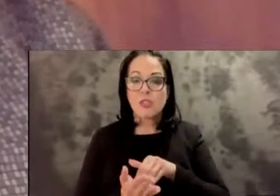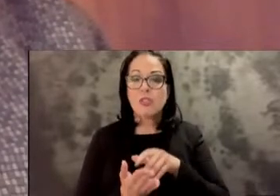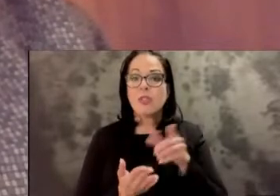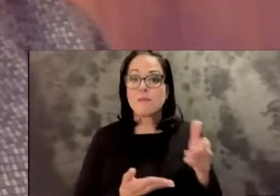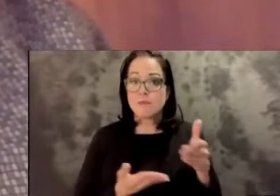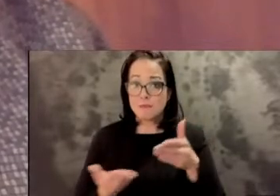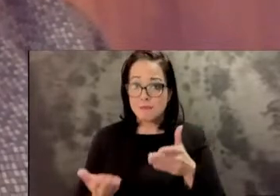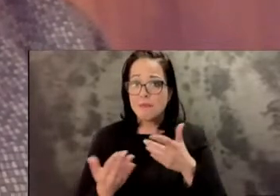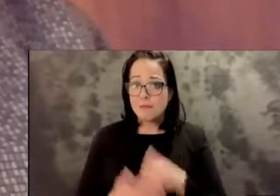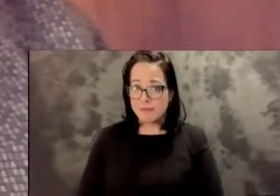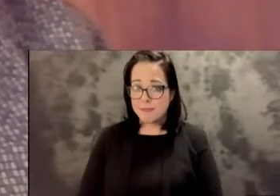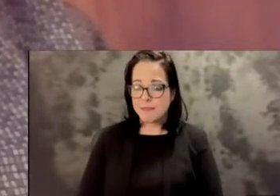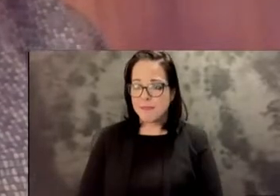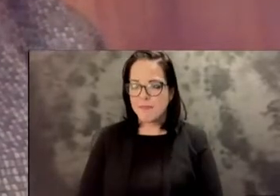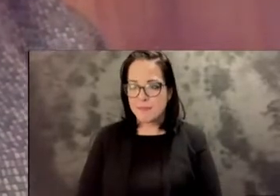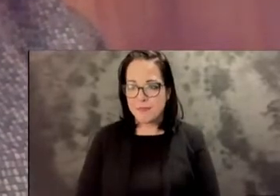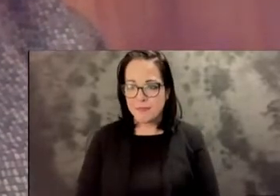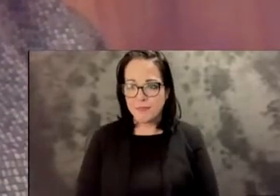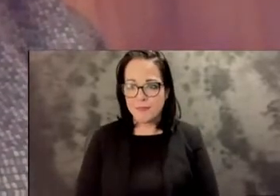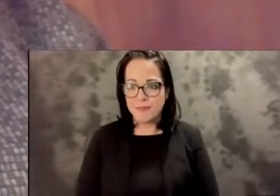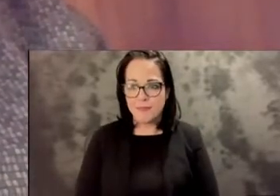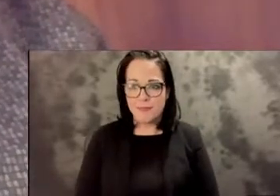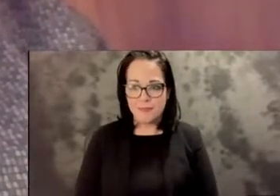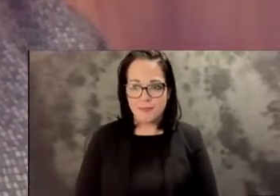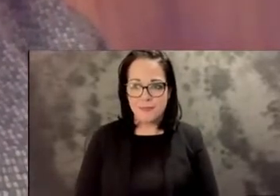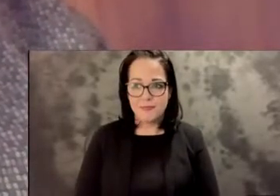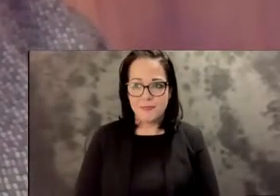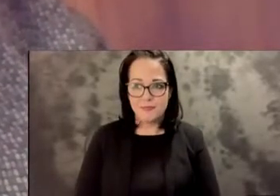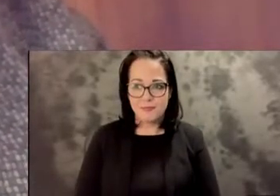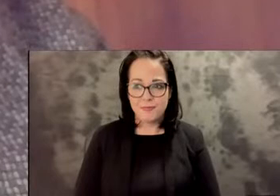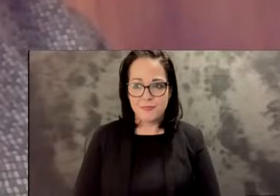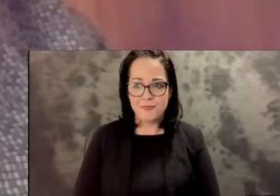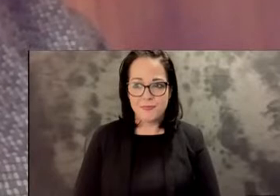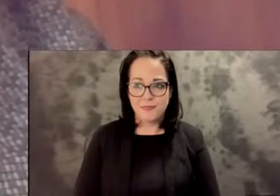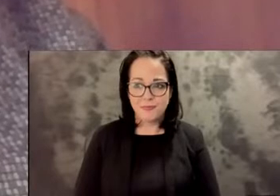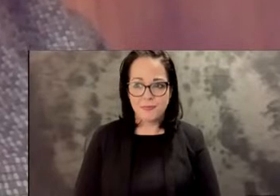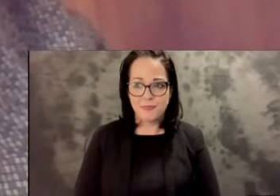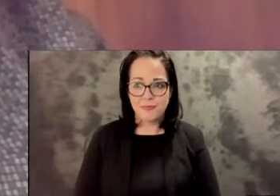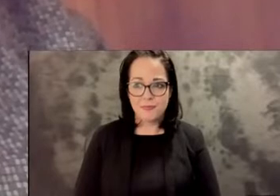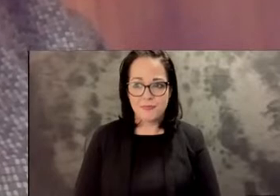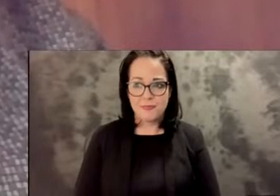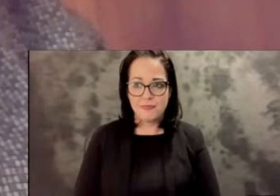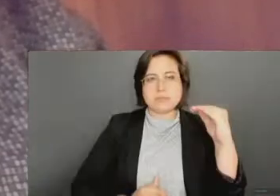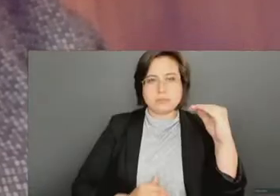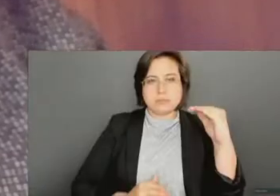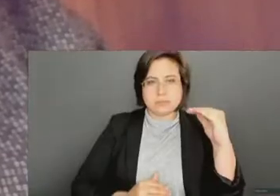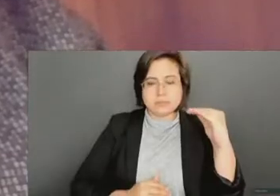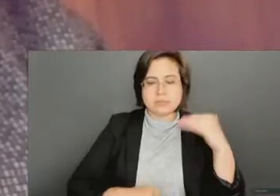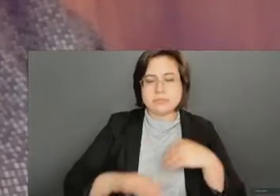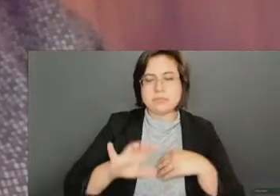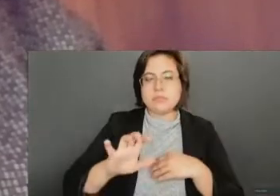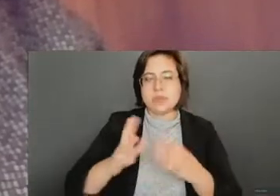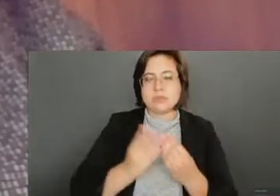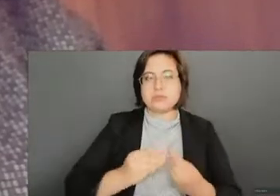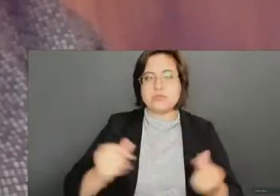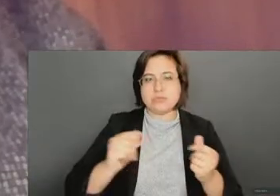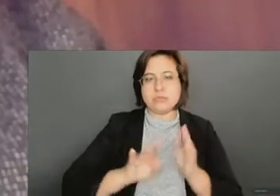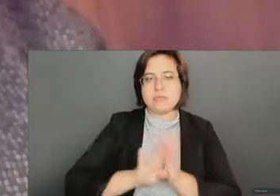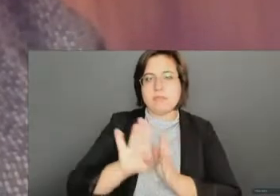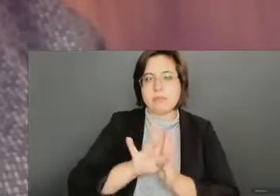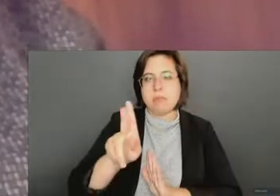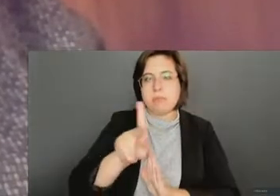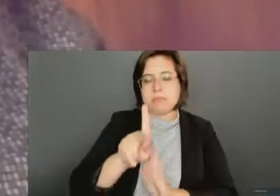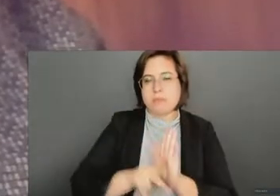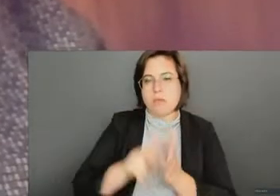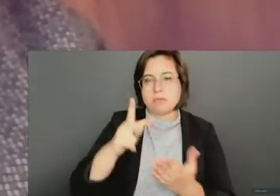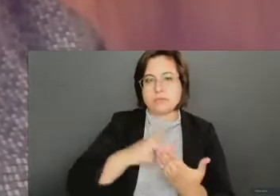participation disparity of the local neighborhood federally qualified health centers in solutions and development of policy and programs